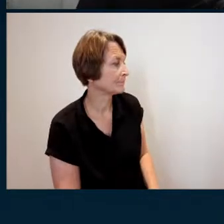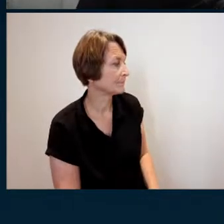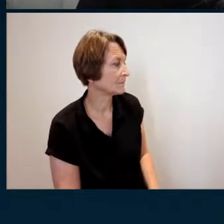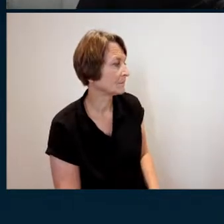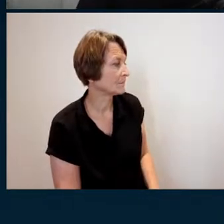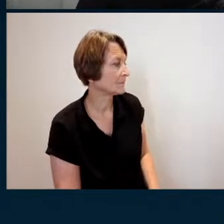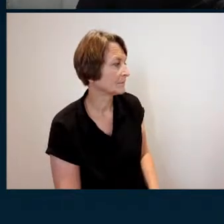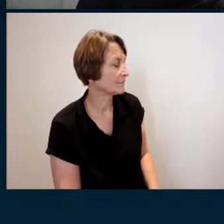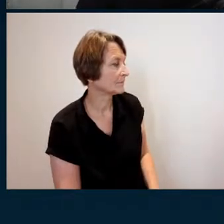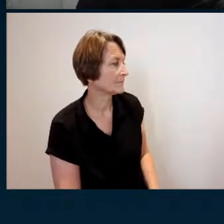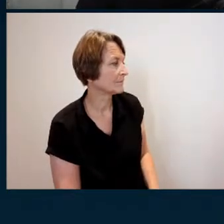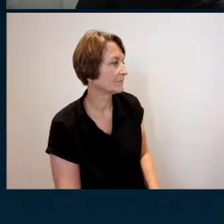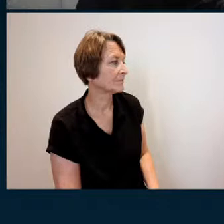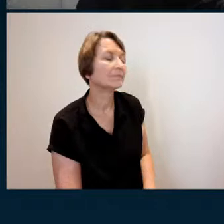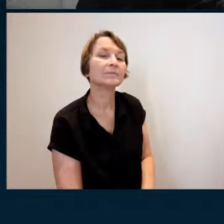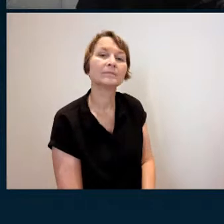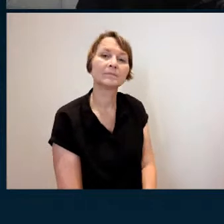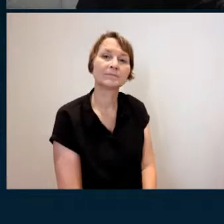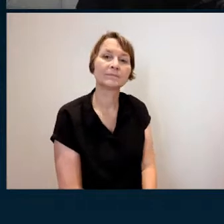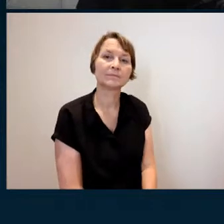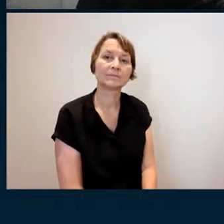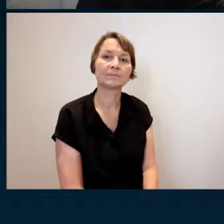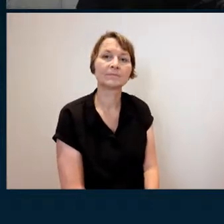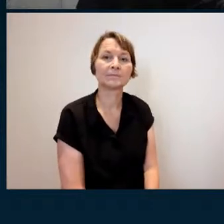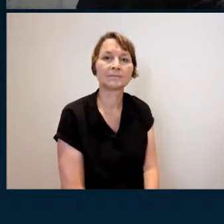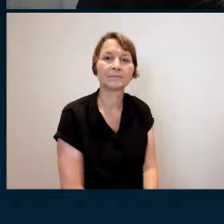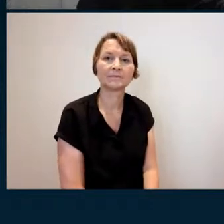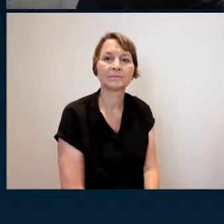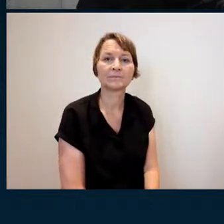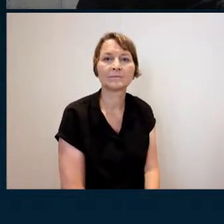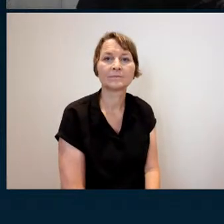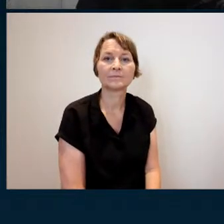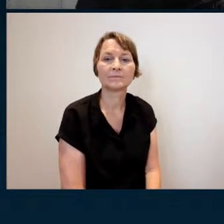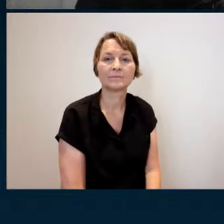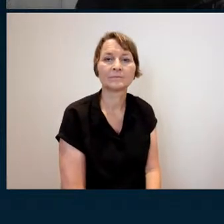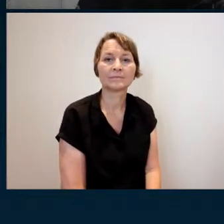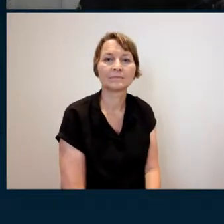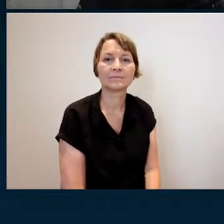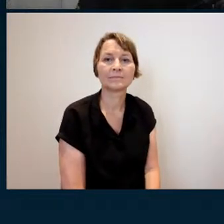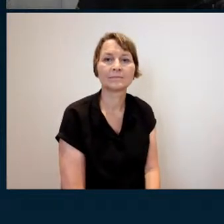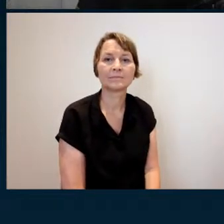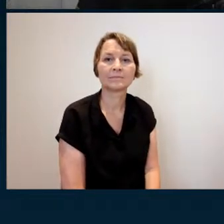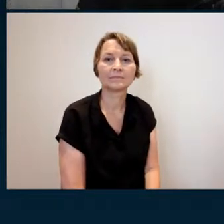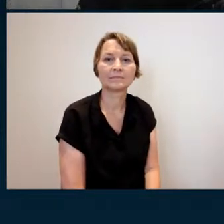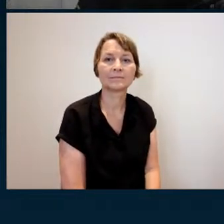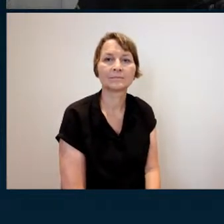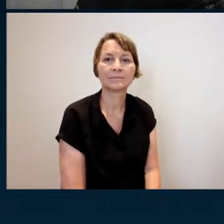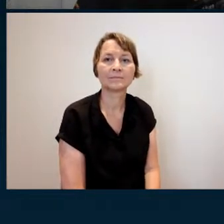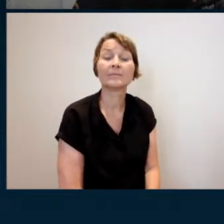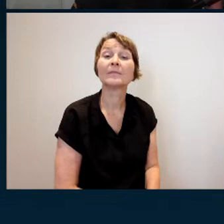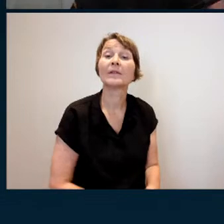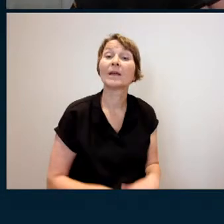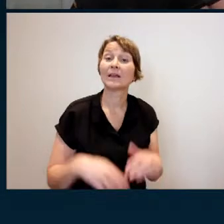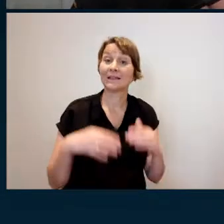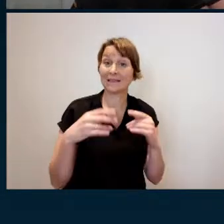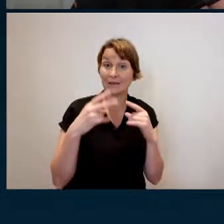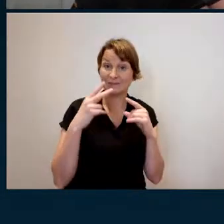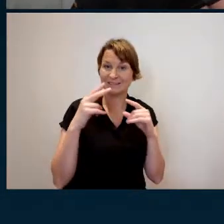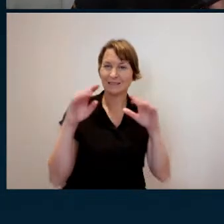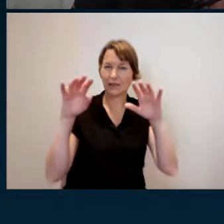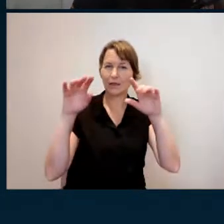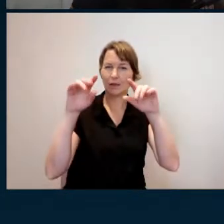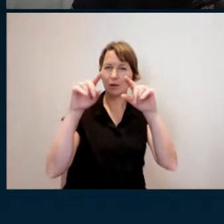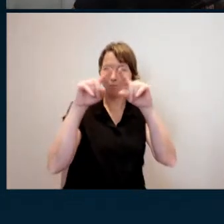So pretty basic to say it like that. And now we're going to see the portal sometimes is a bit late. So we're going to see if